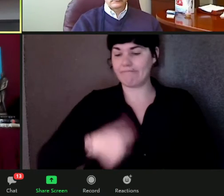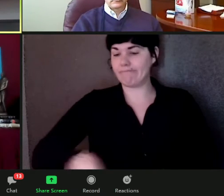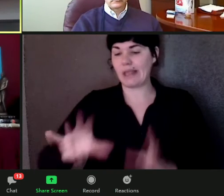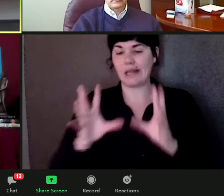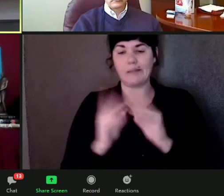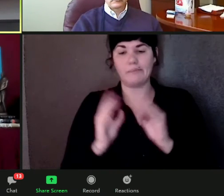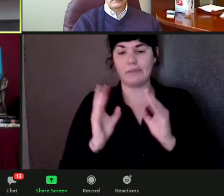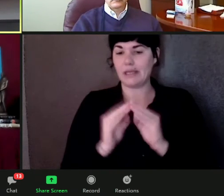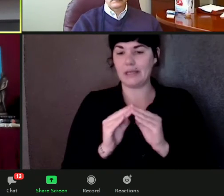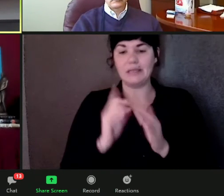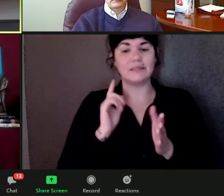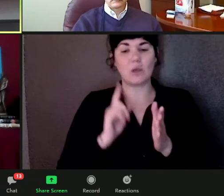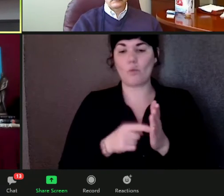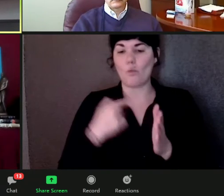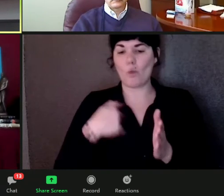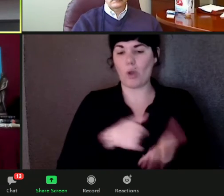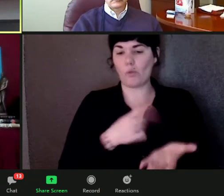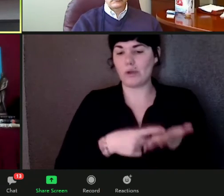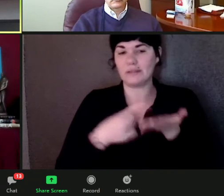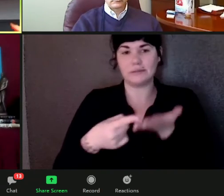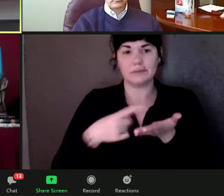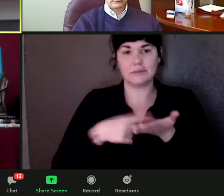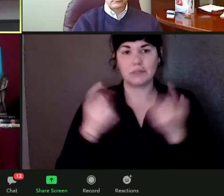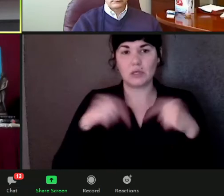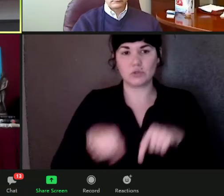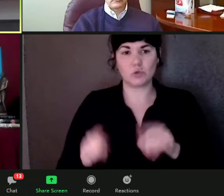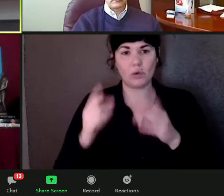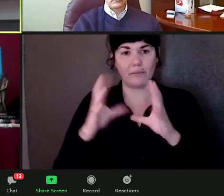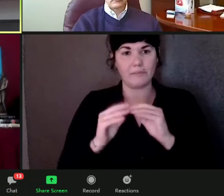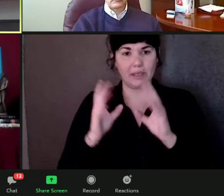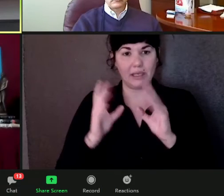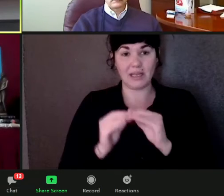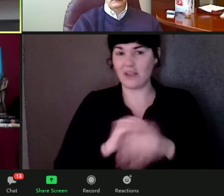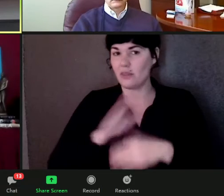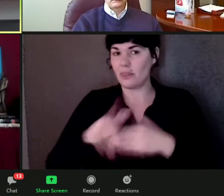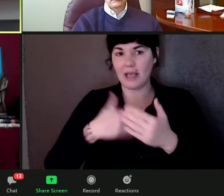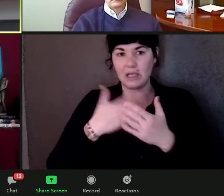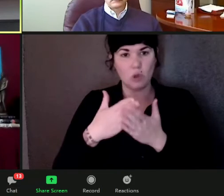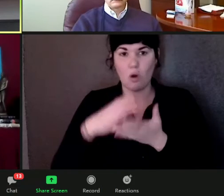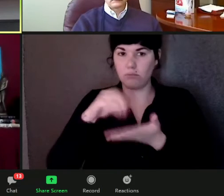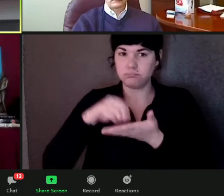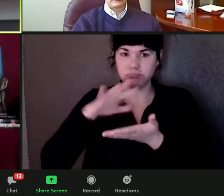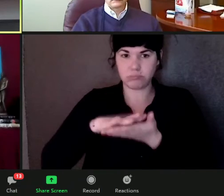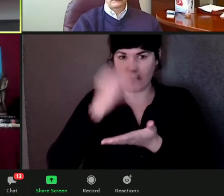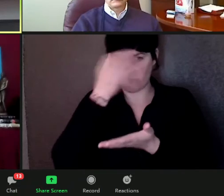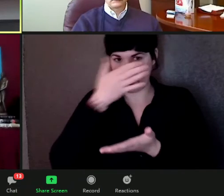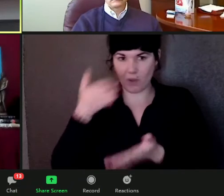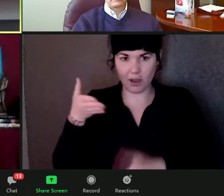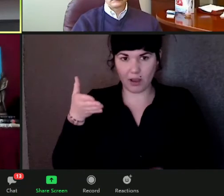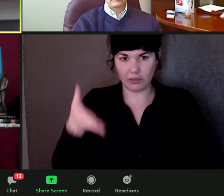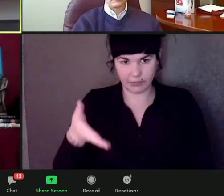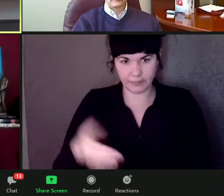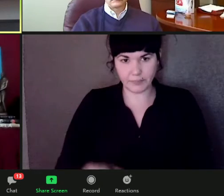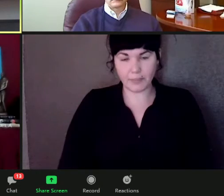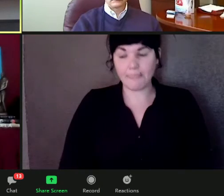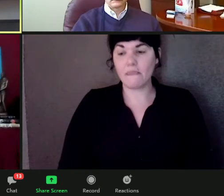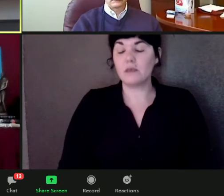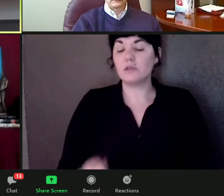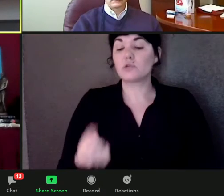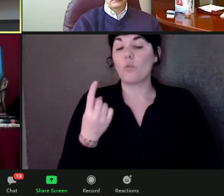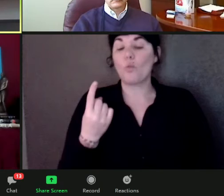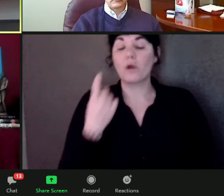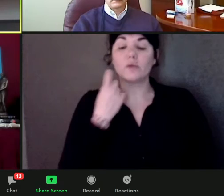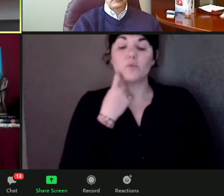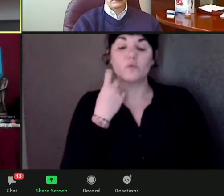those meetings is a part of the Chronicle within BoardDocs. And so one of those recently was our Finance